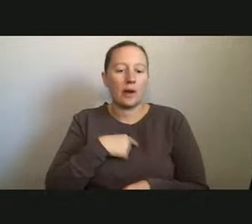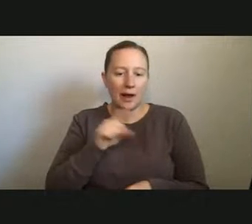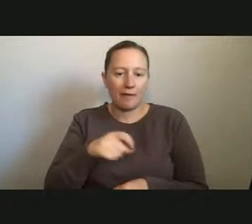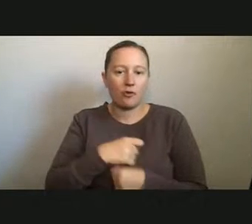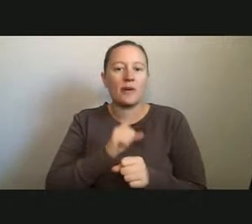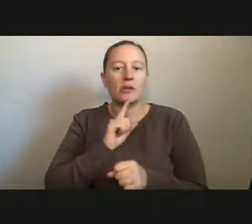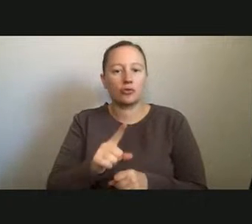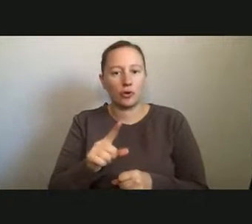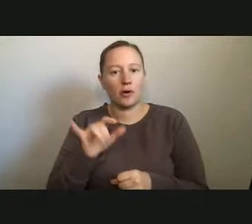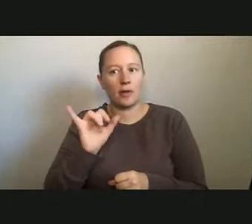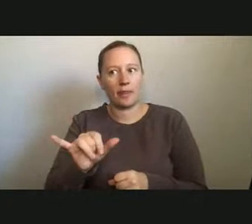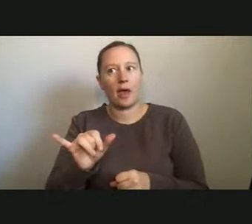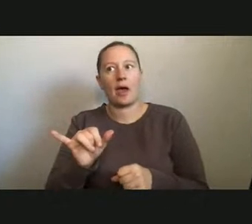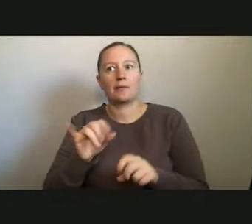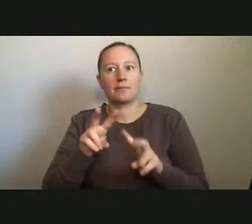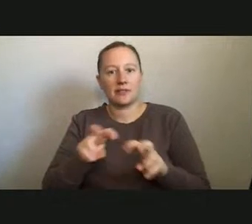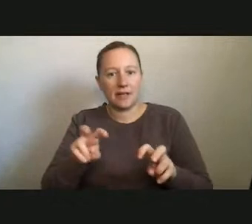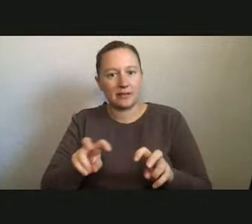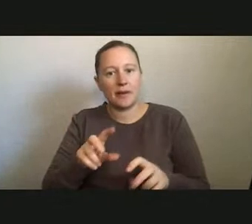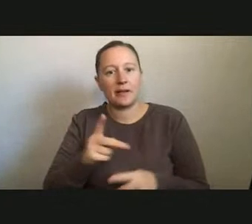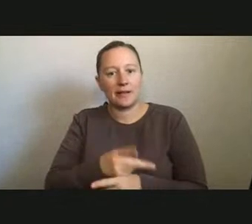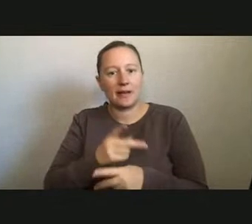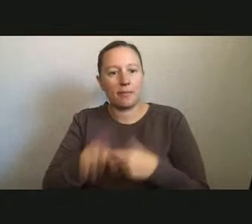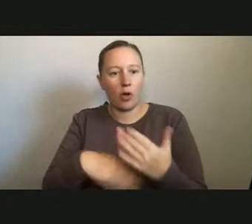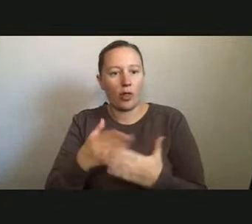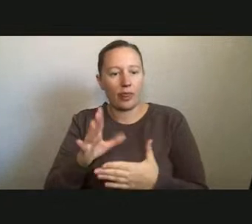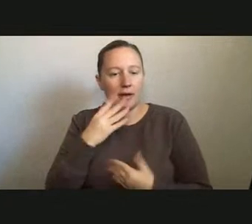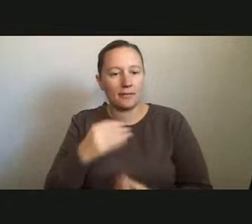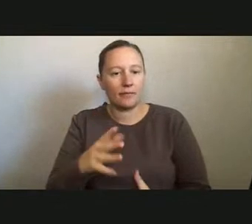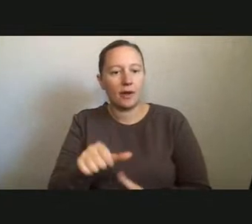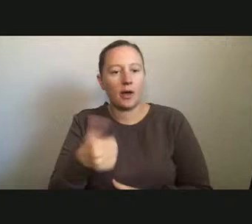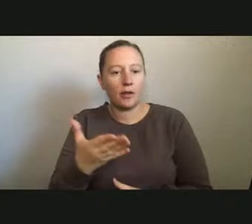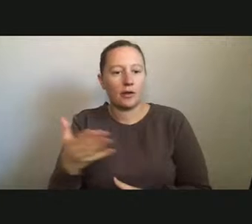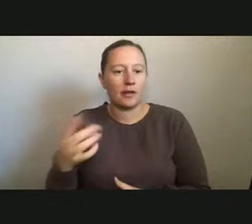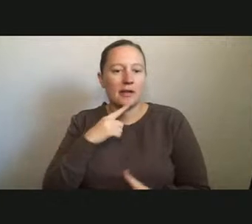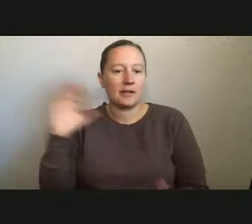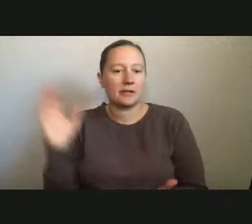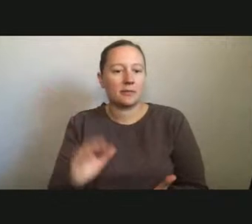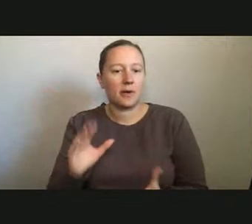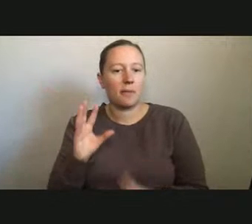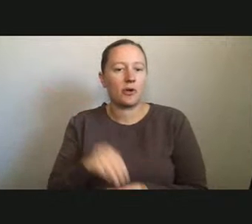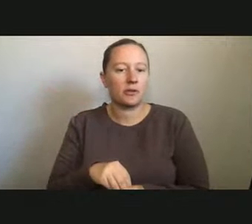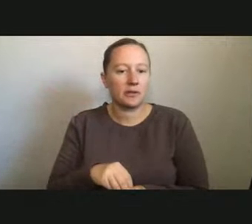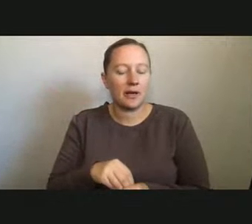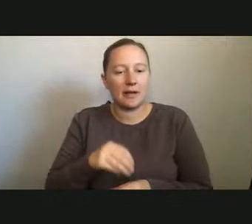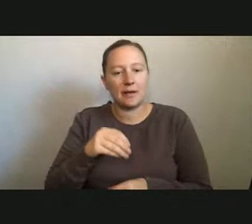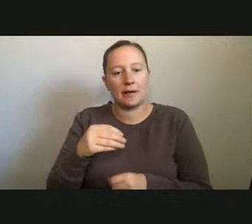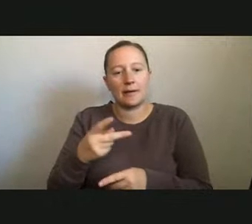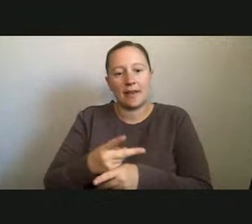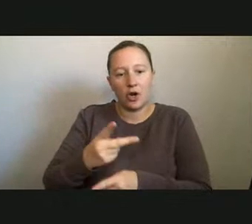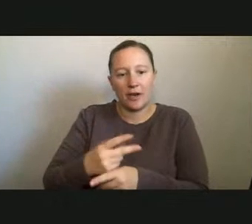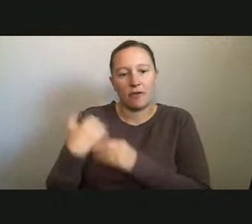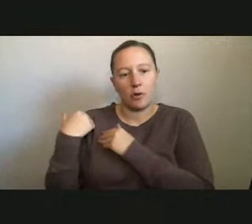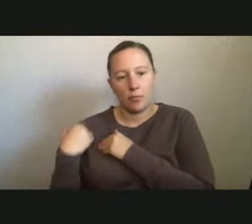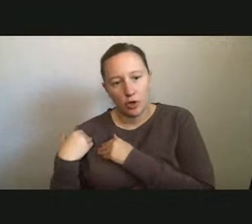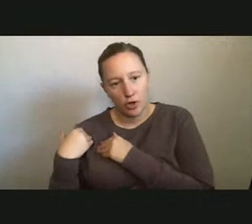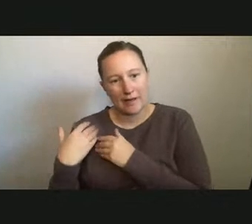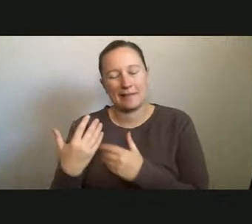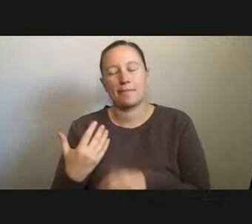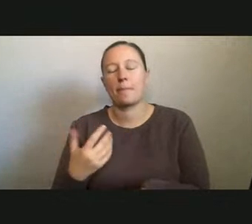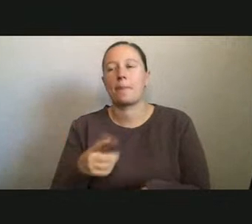those assessments include all of that information. Another theme was minimizing participant and caregiver burden. And so this